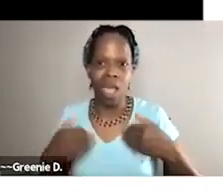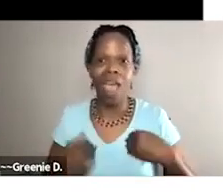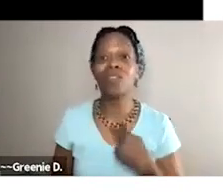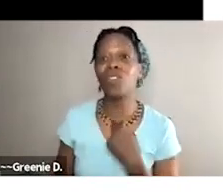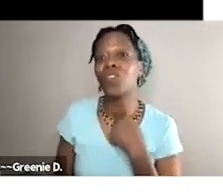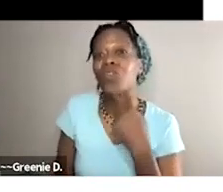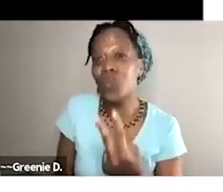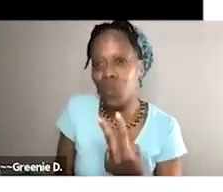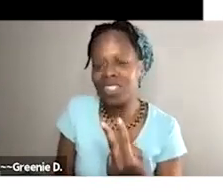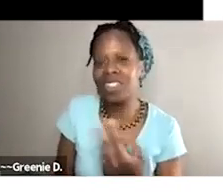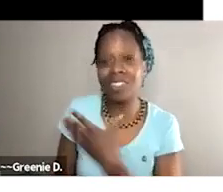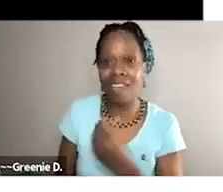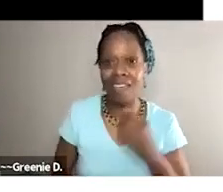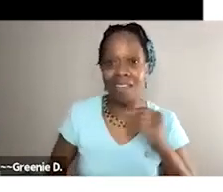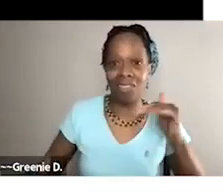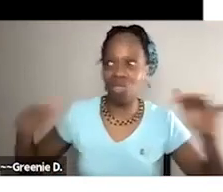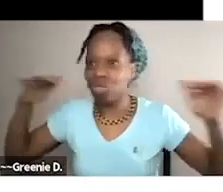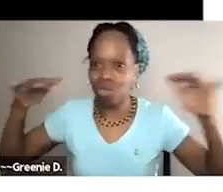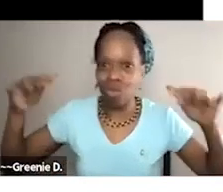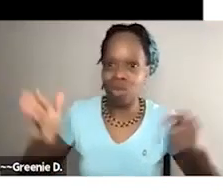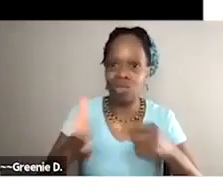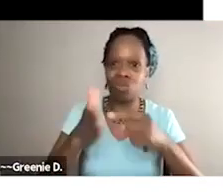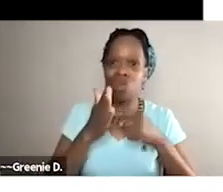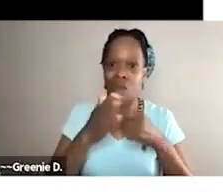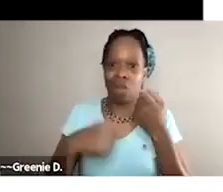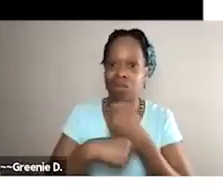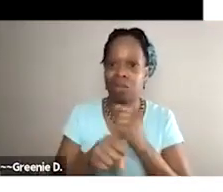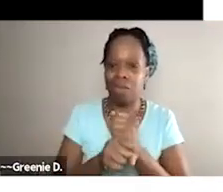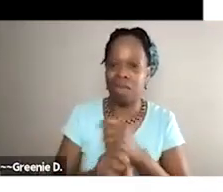trajectory that it needs to make the difference. So I'll hand it over to Ashley now